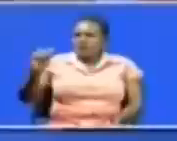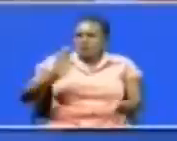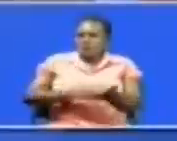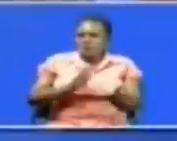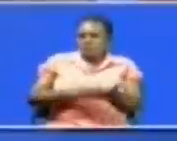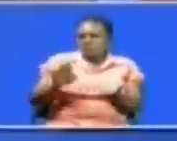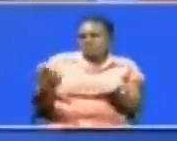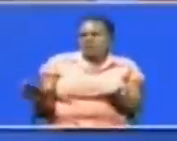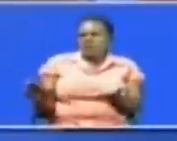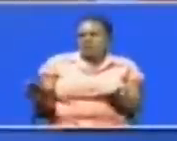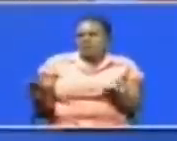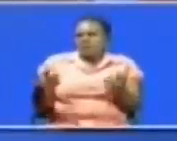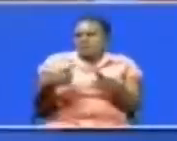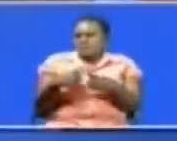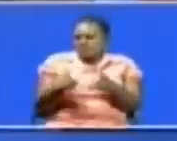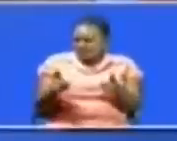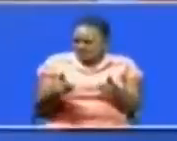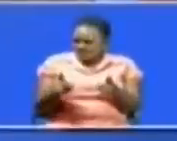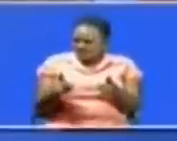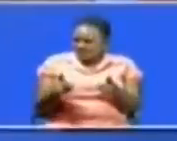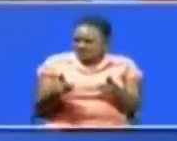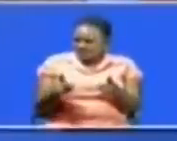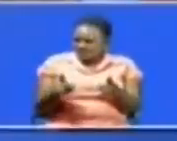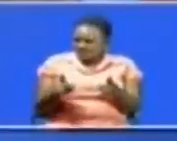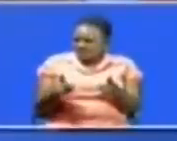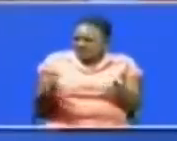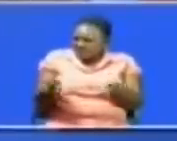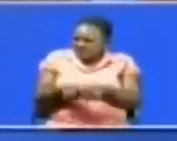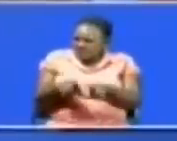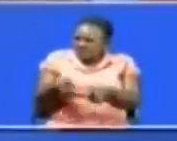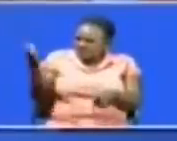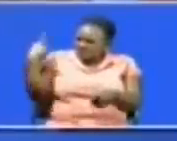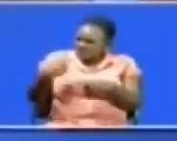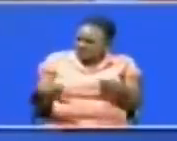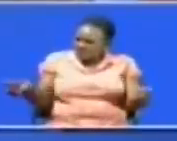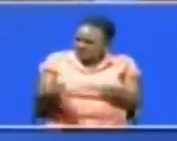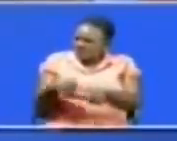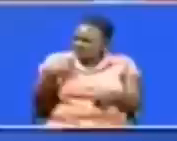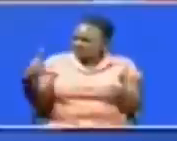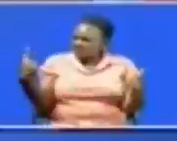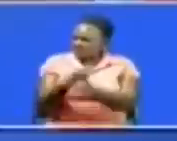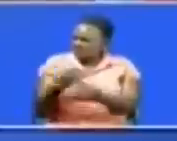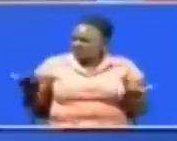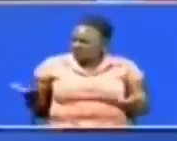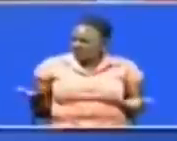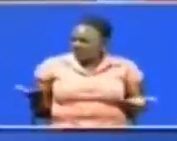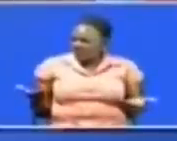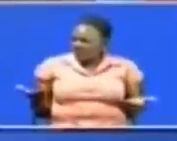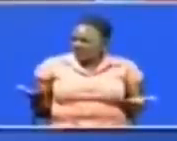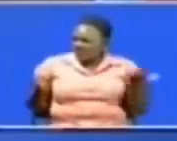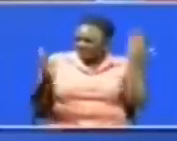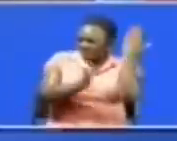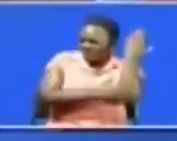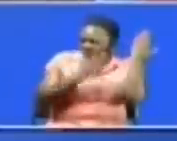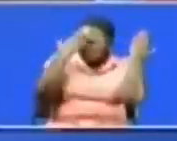statements they made. But one would argue, isn't it in essence, are they not saying the same thing you were saying last year? What different have they said? Why have they become bad all of